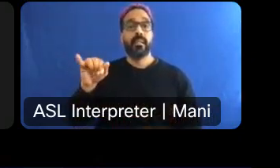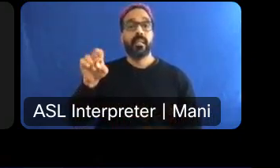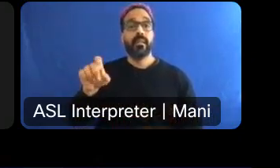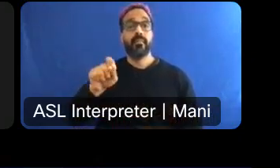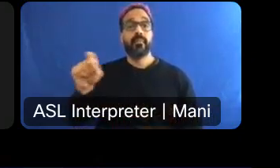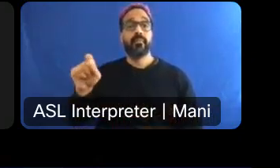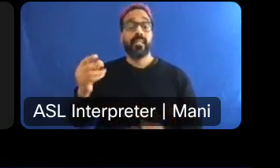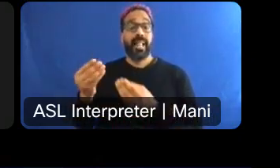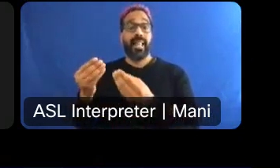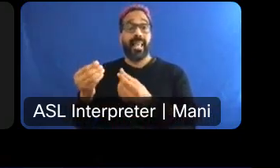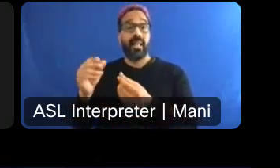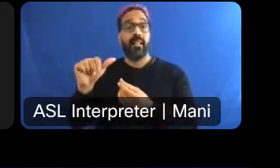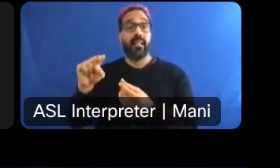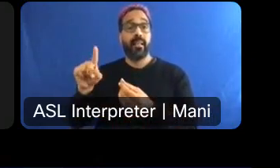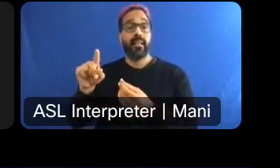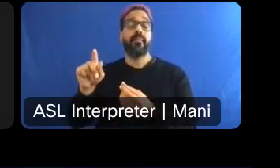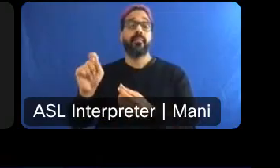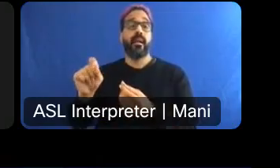native-land.ca.